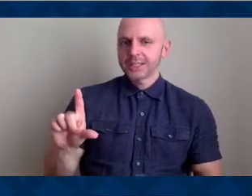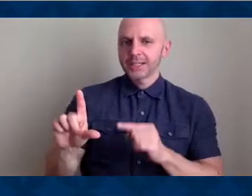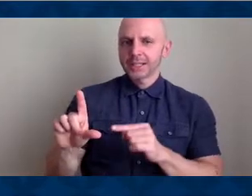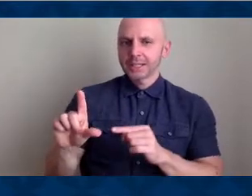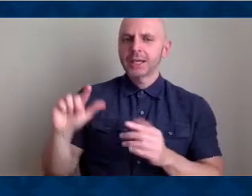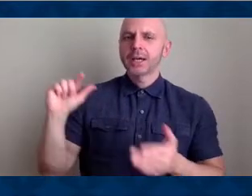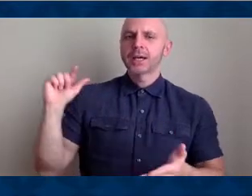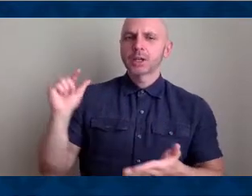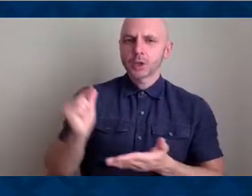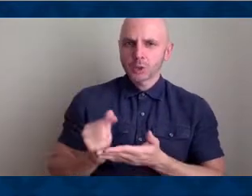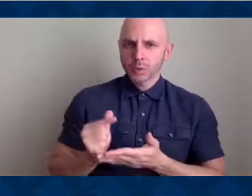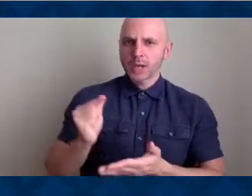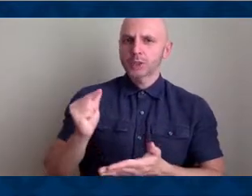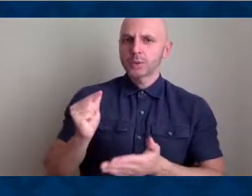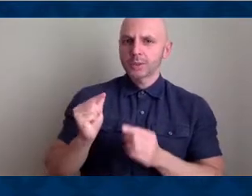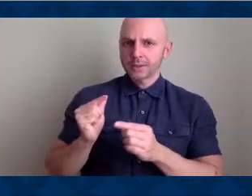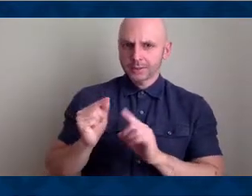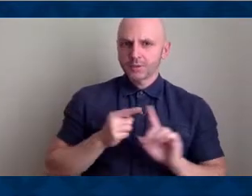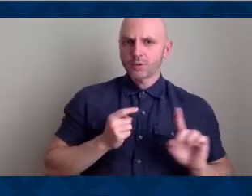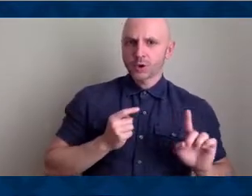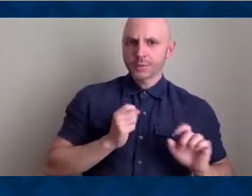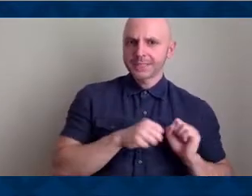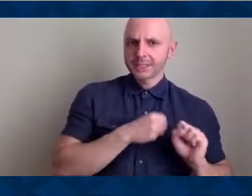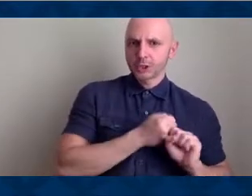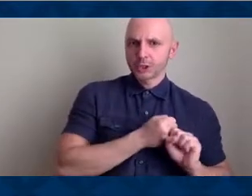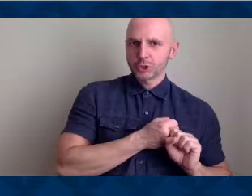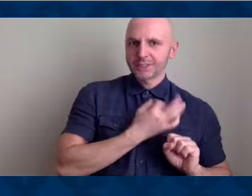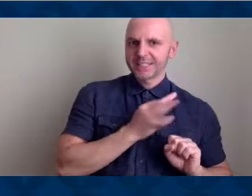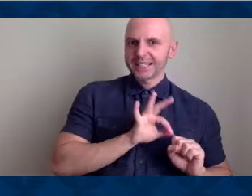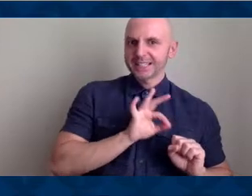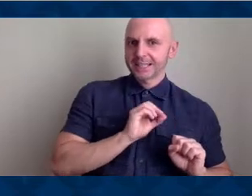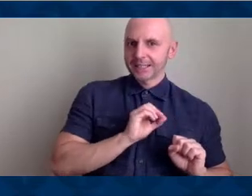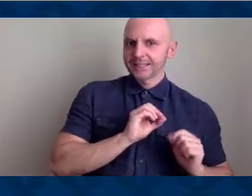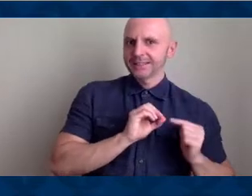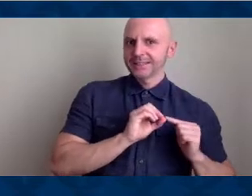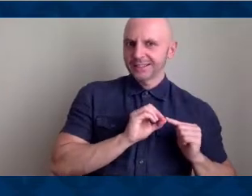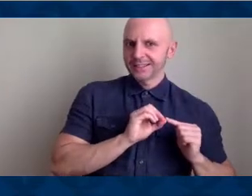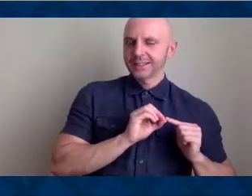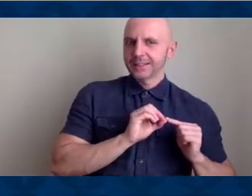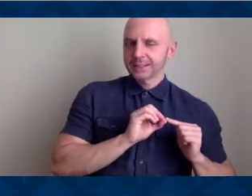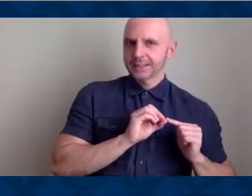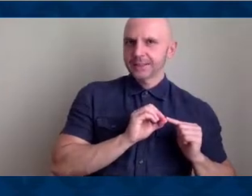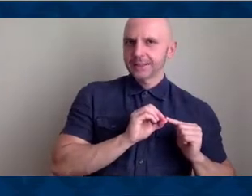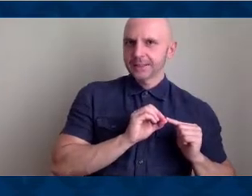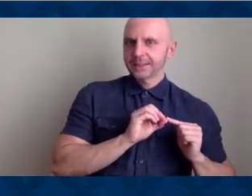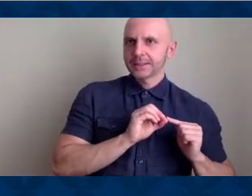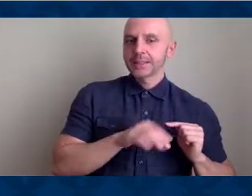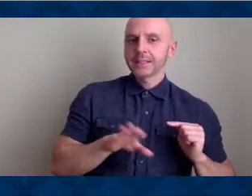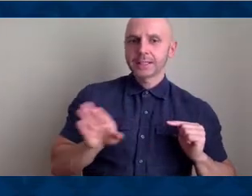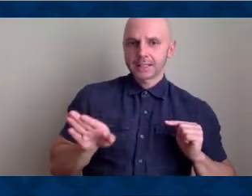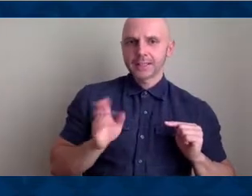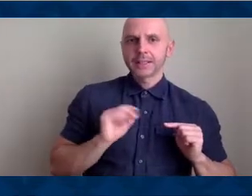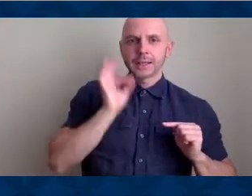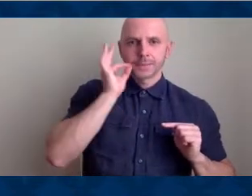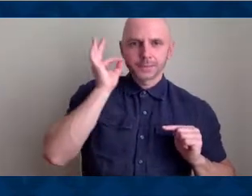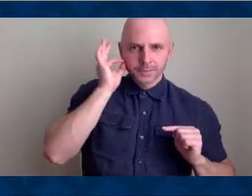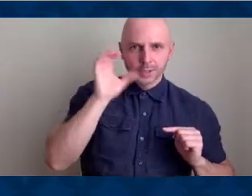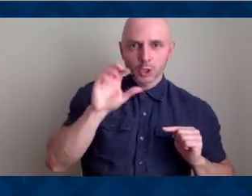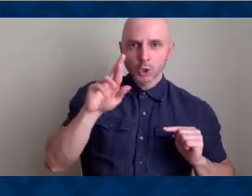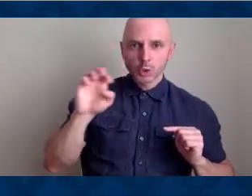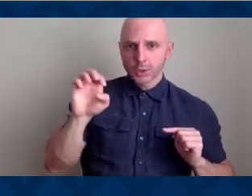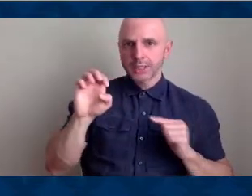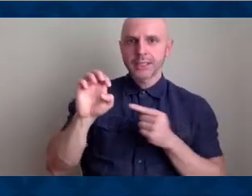actually, I think Law 90, former, he's a member of the Pound Maker Cree Nation from